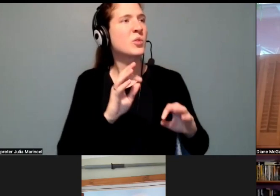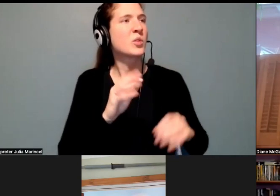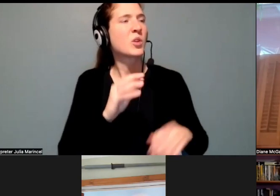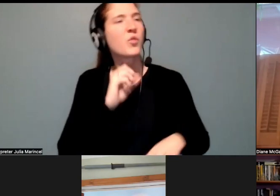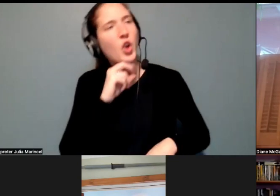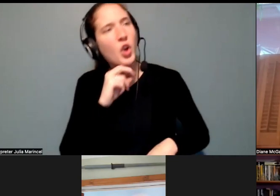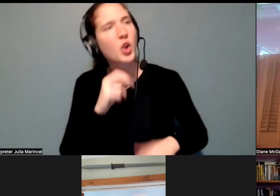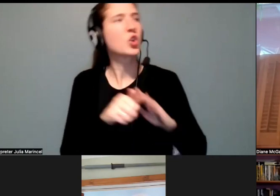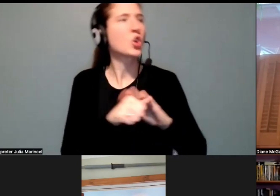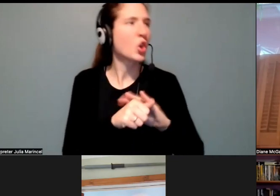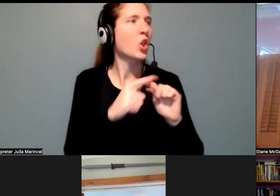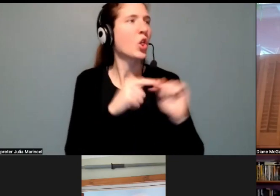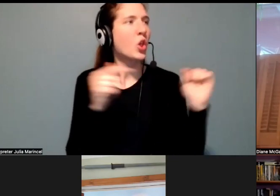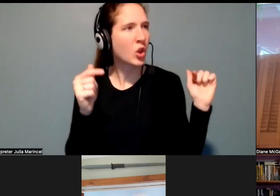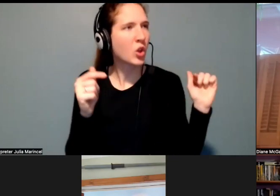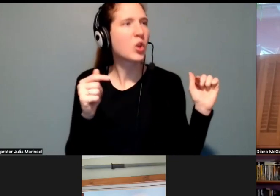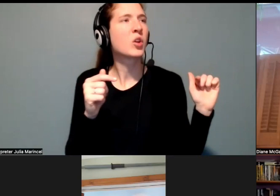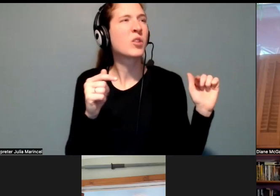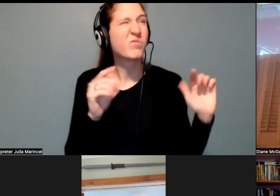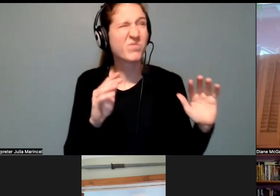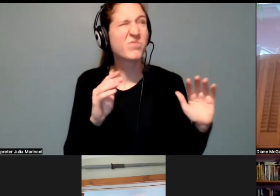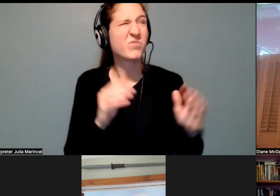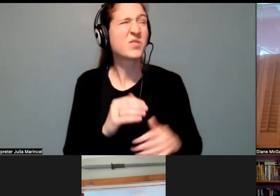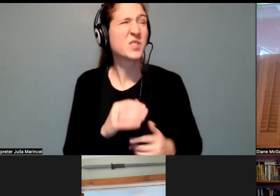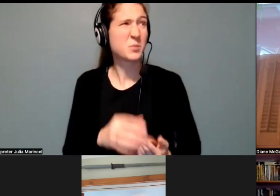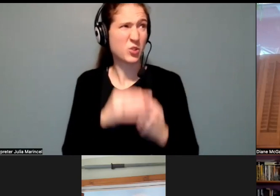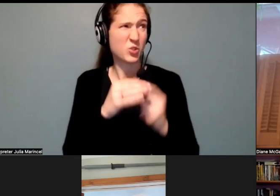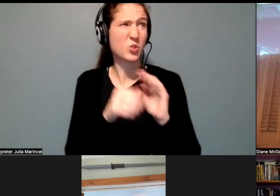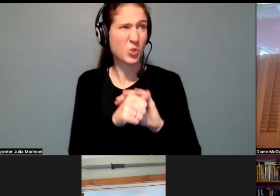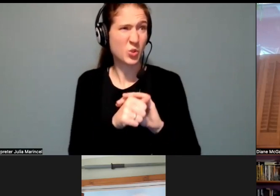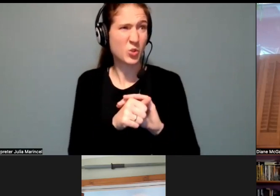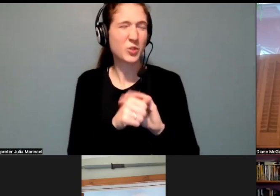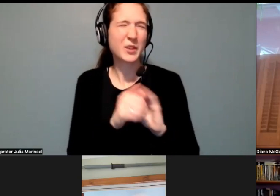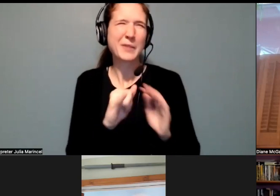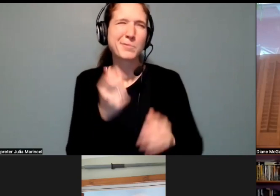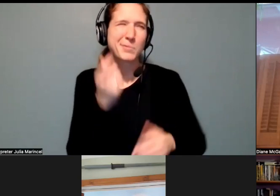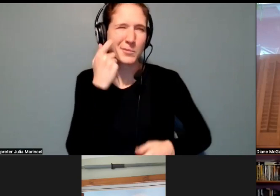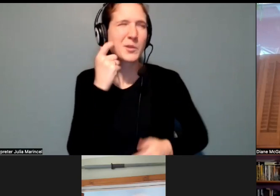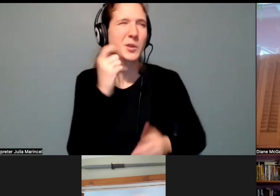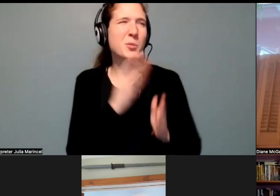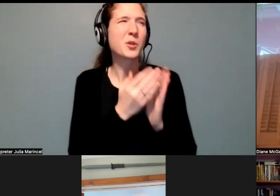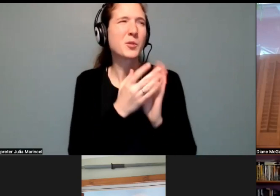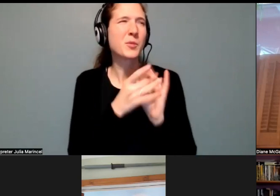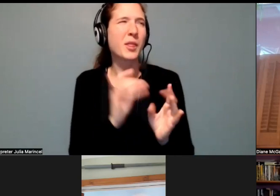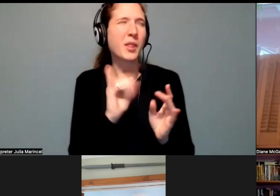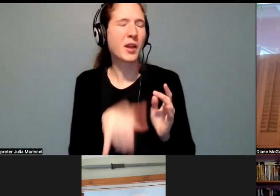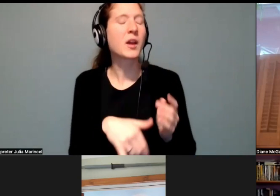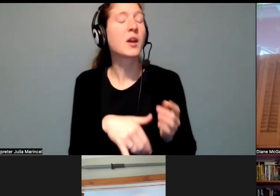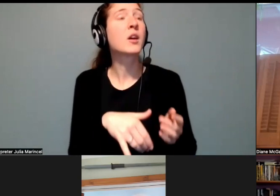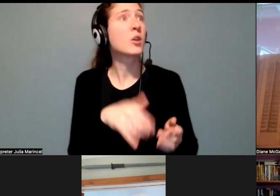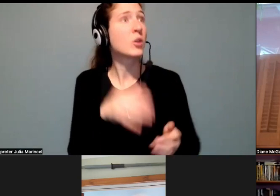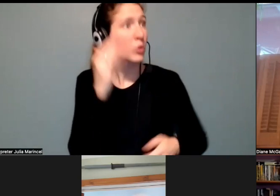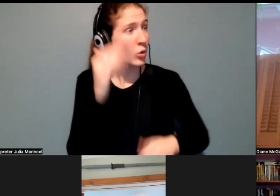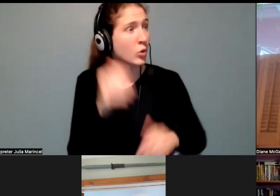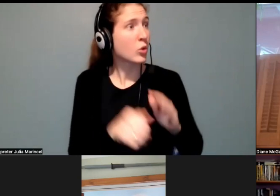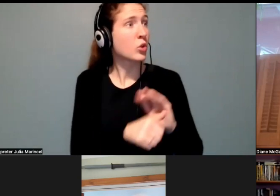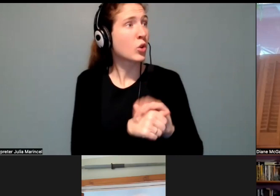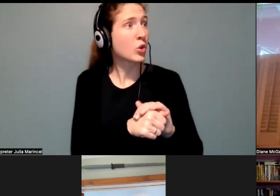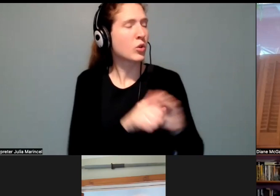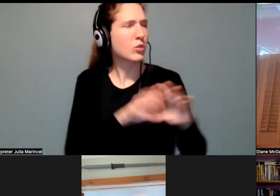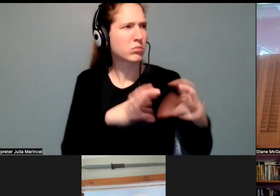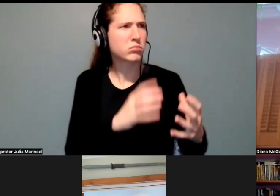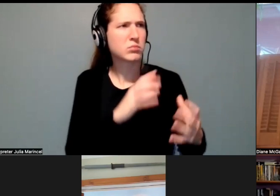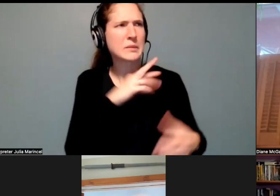I just mentioned the turtle book, especially turtles are really threatened right now by all the usual suspects of